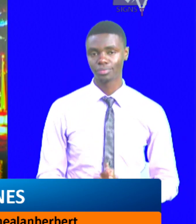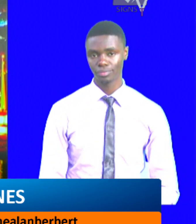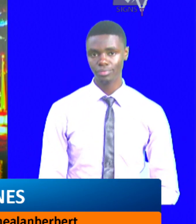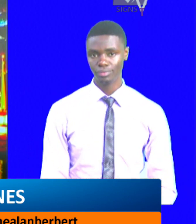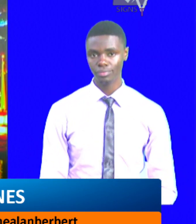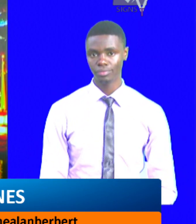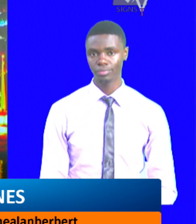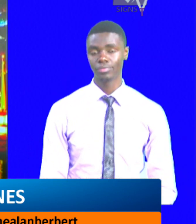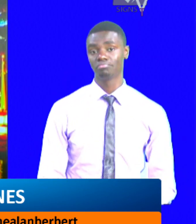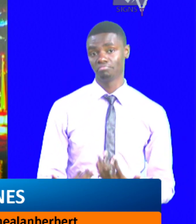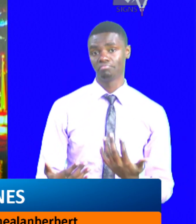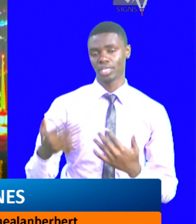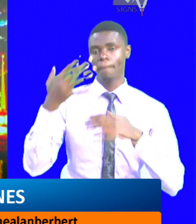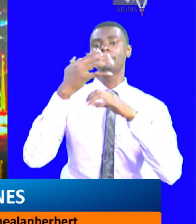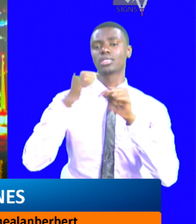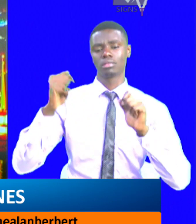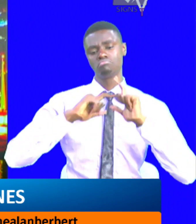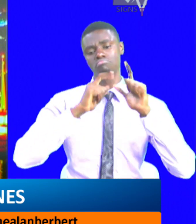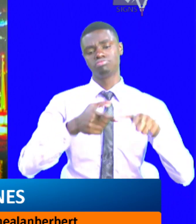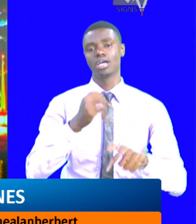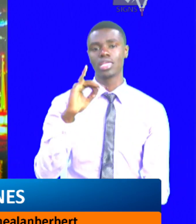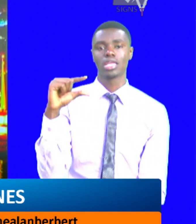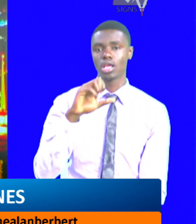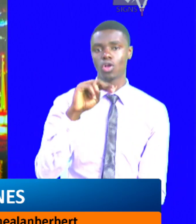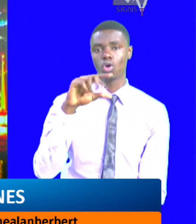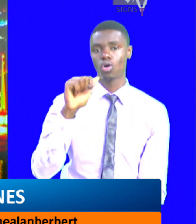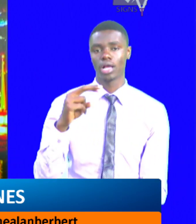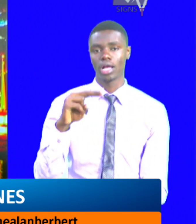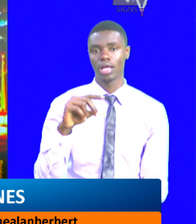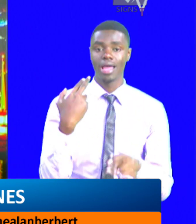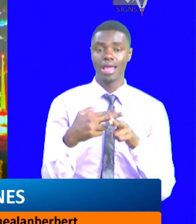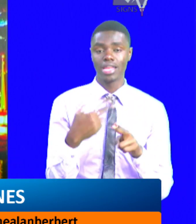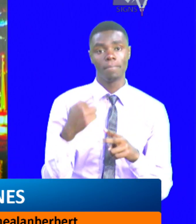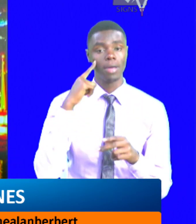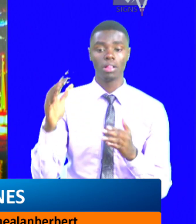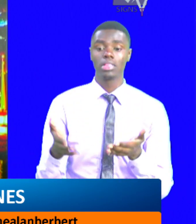prosecutions. The head of state has forwarded Igonga's name to Parliament for vetting.